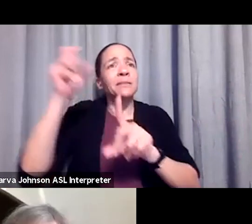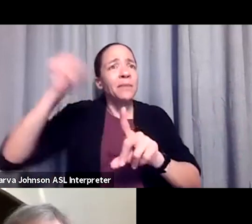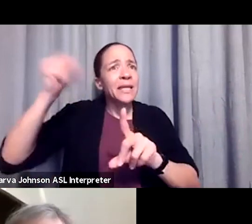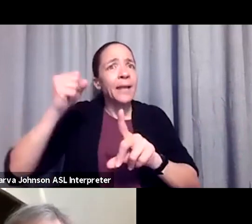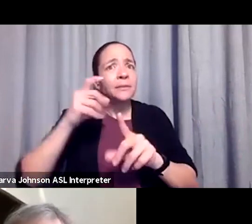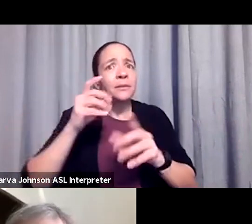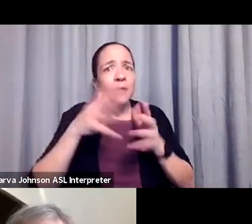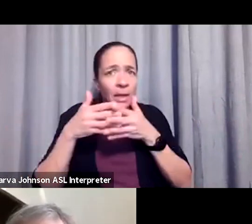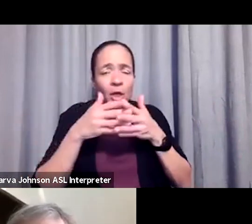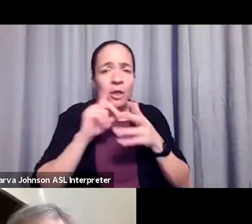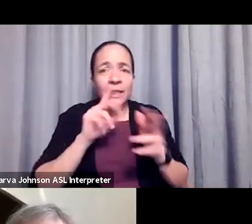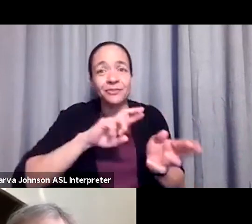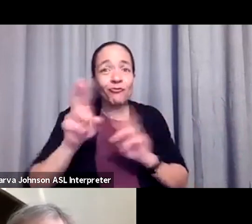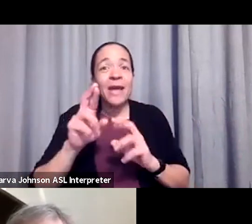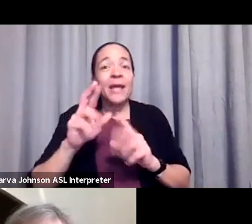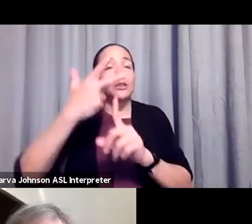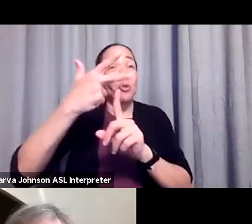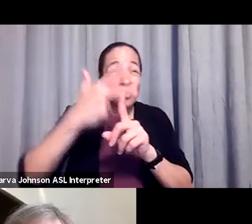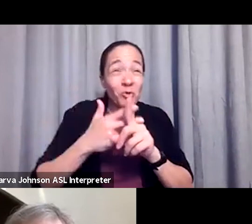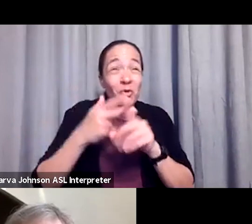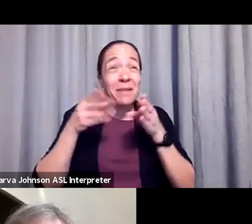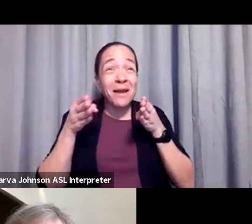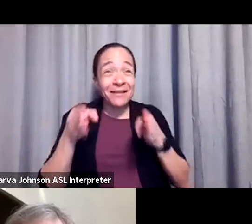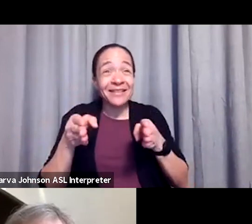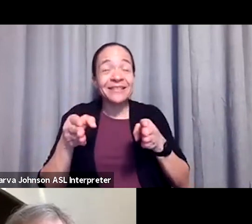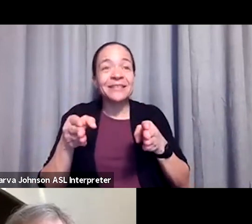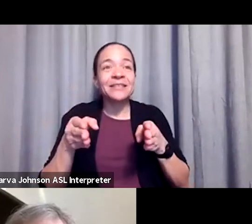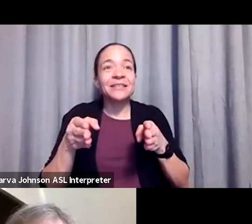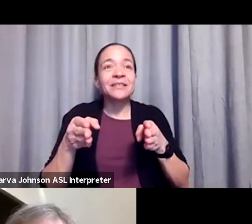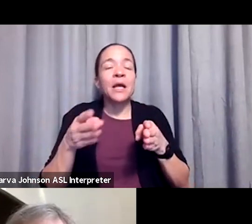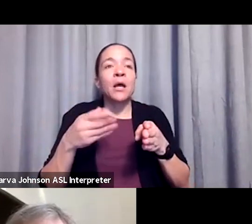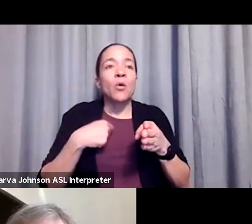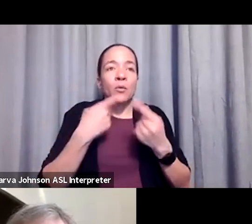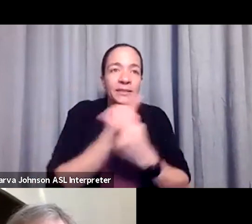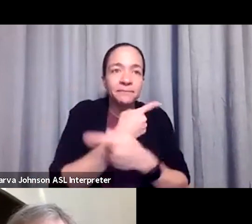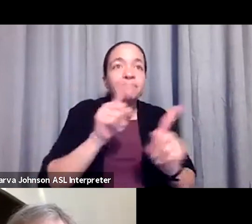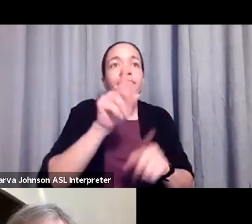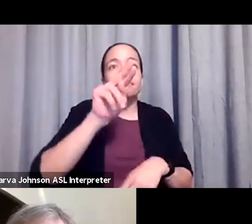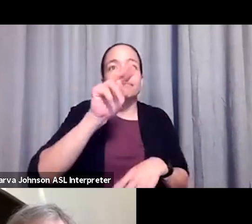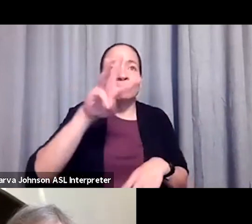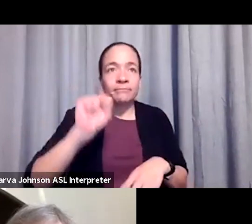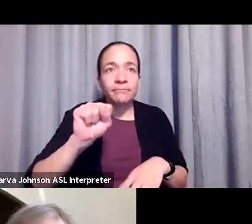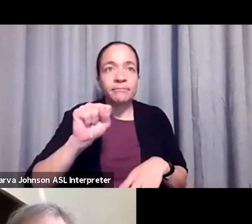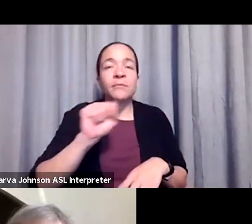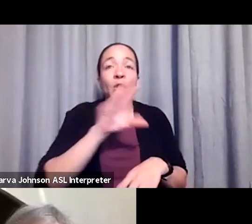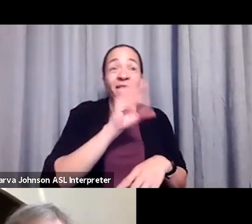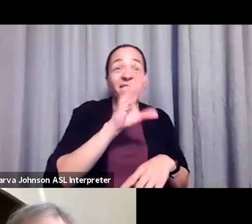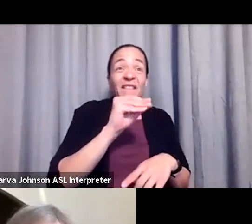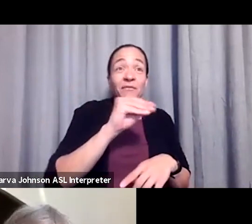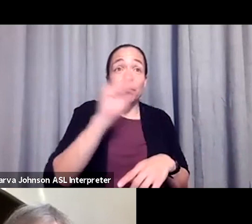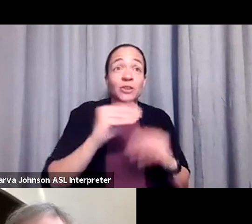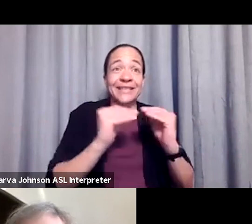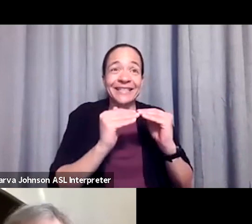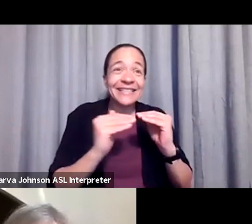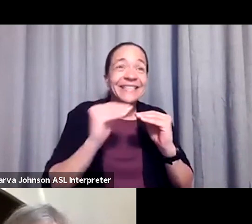So that was within a 3-month time frame. We broke the news that we'd broken 50% support